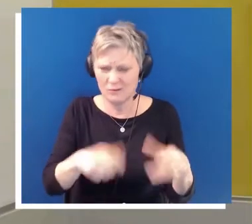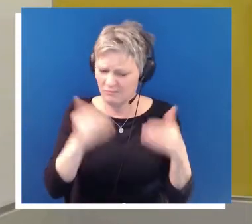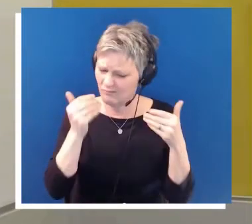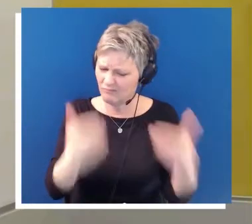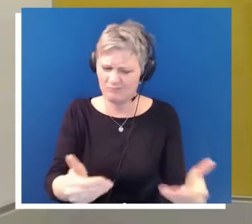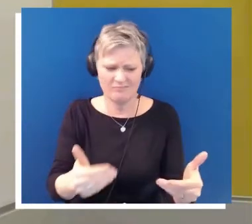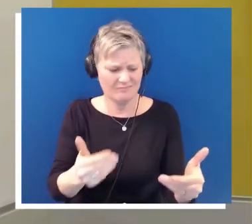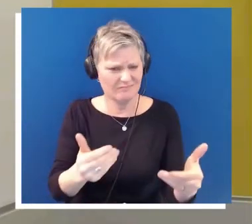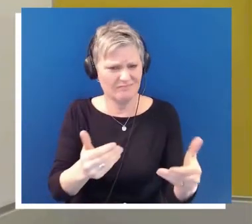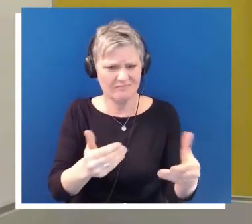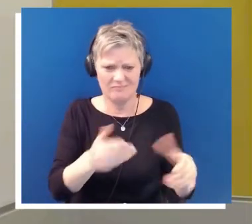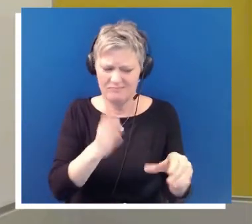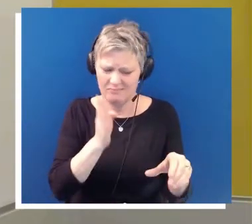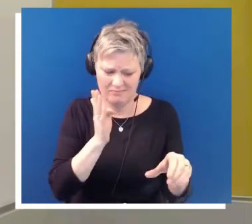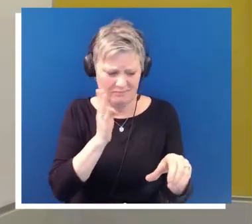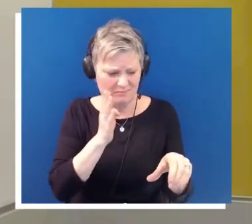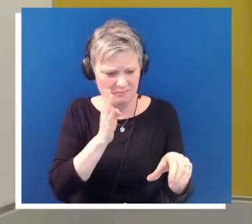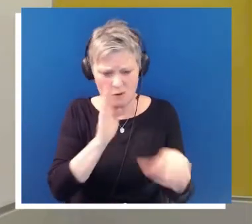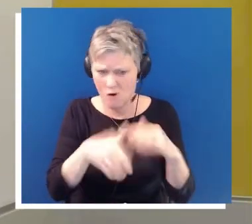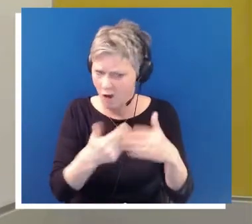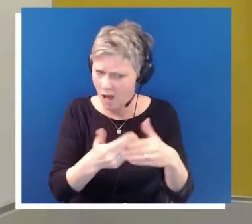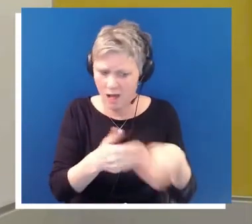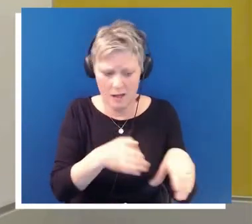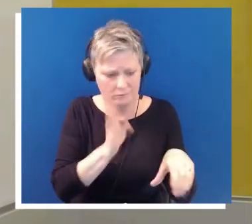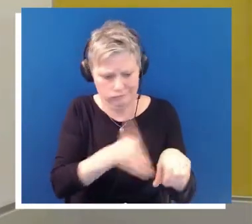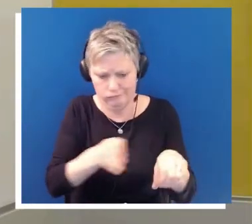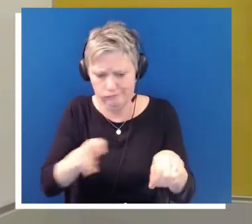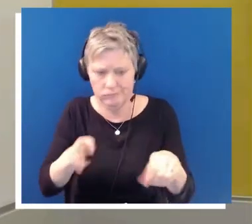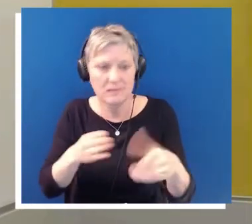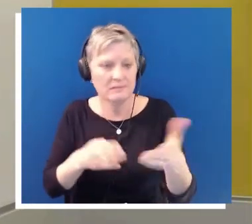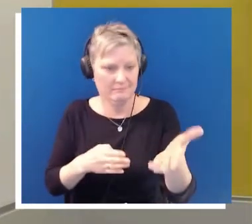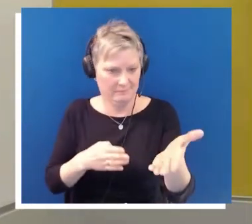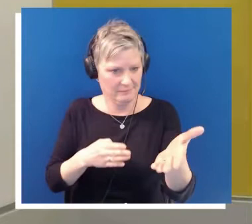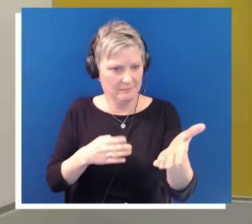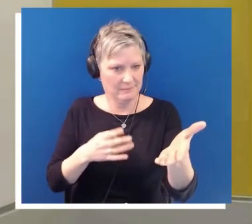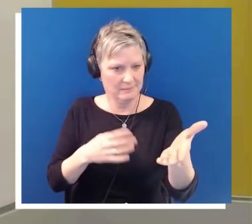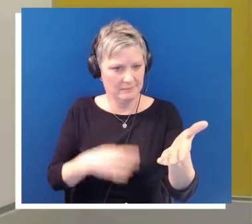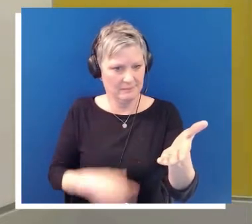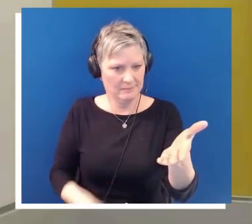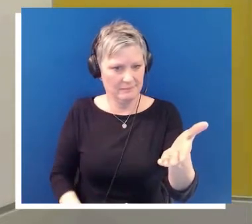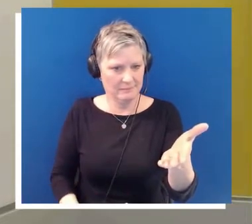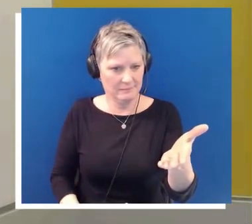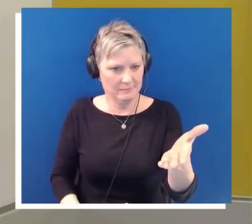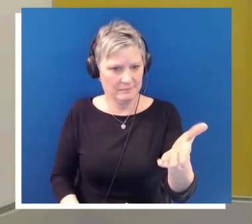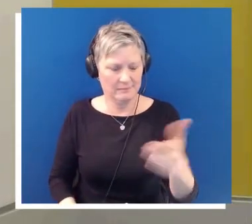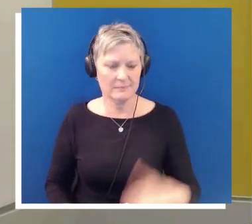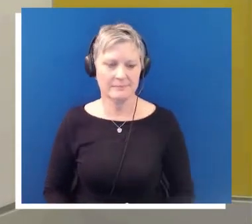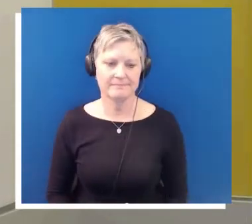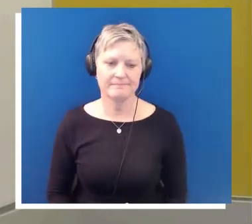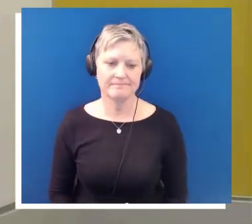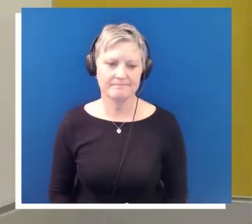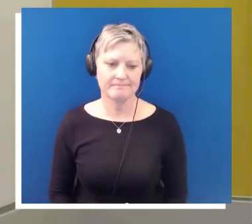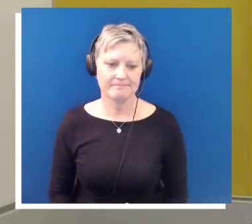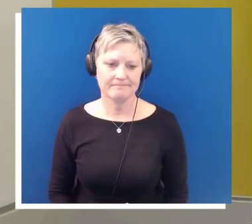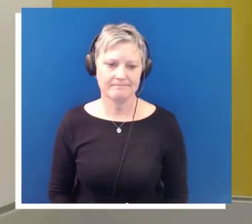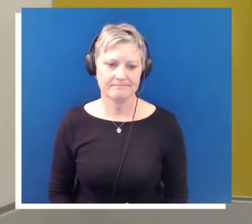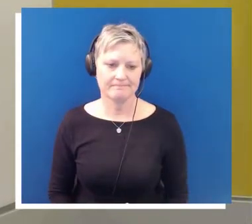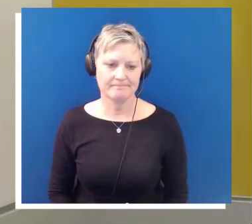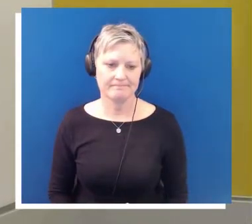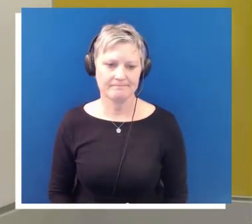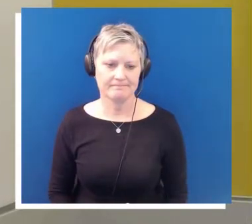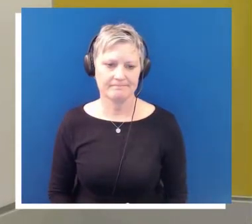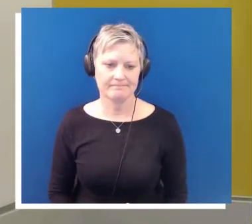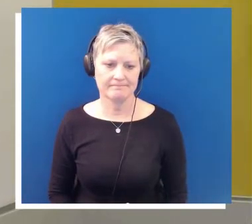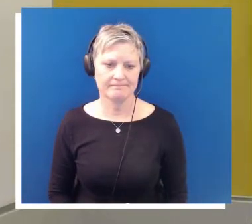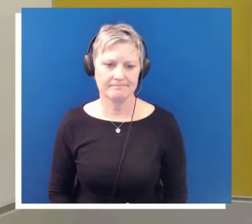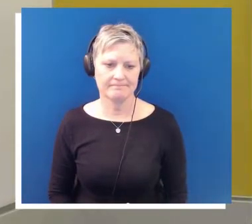stems. The stems are perfectly fine, okay? But what I do is I tighten it up. See how I tighten that up like that? And then all you got to do is just chop it, just